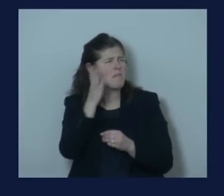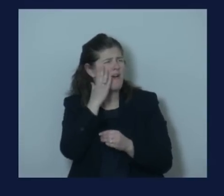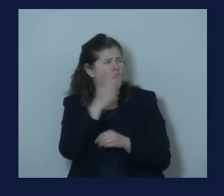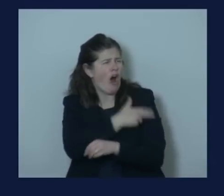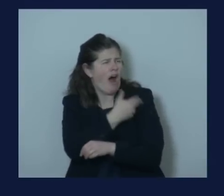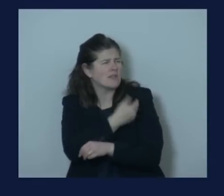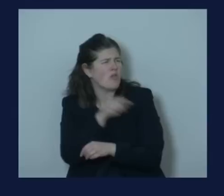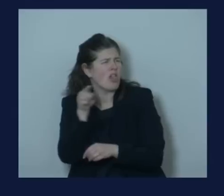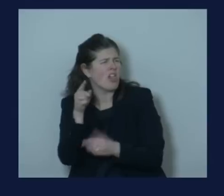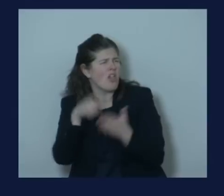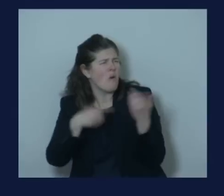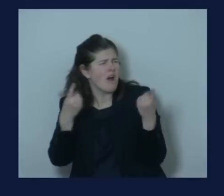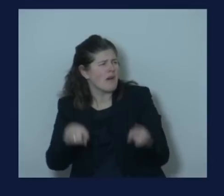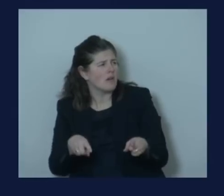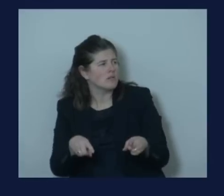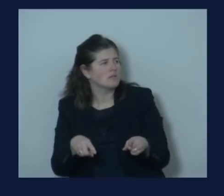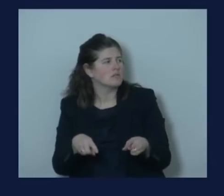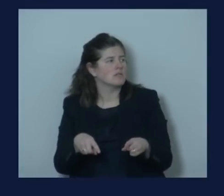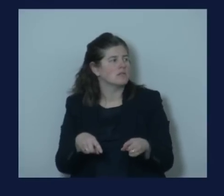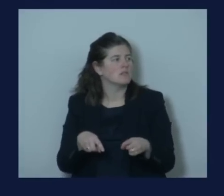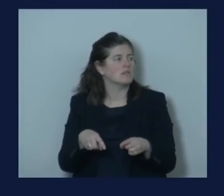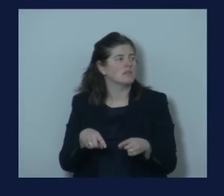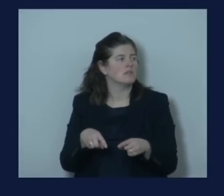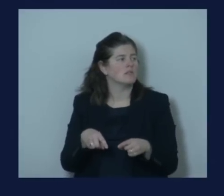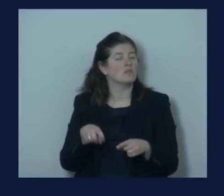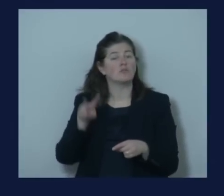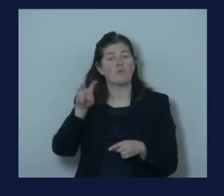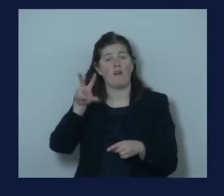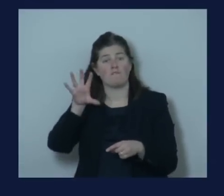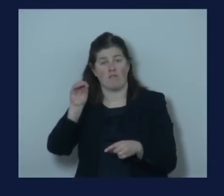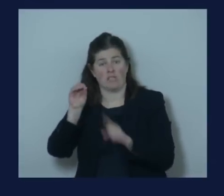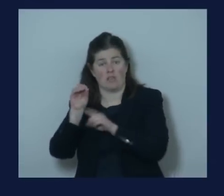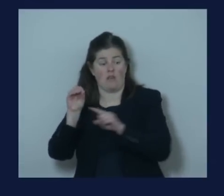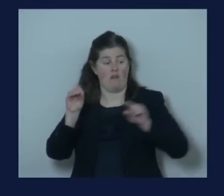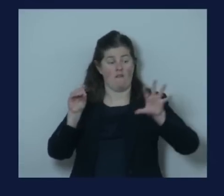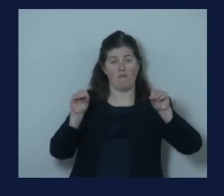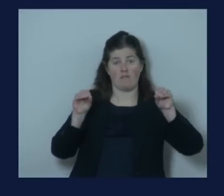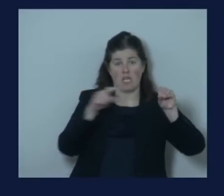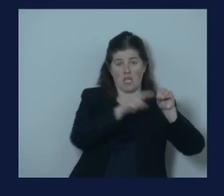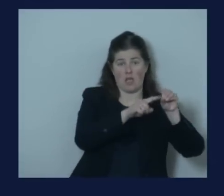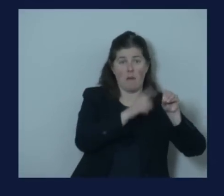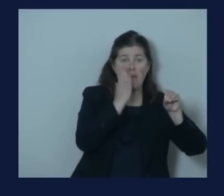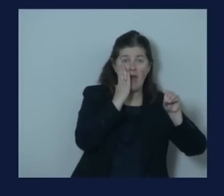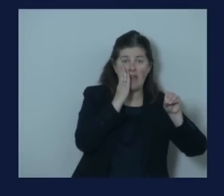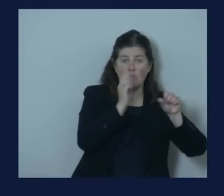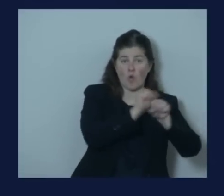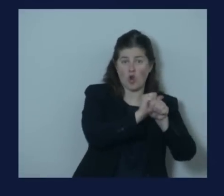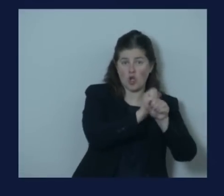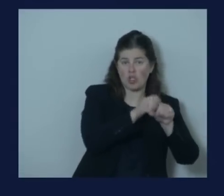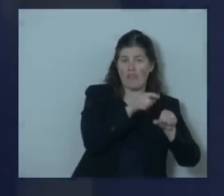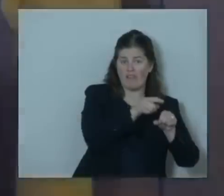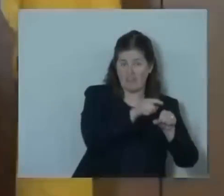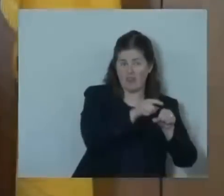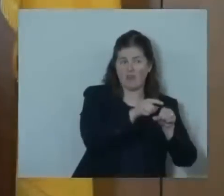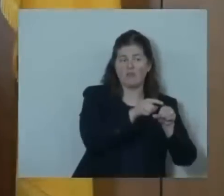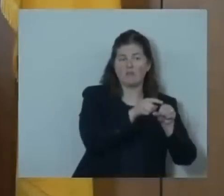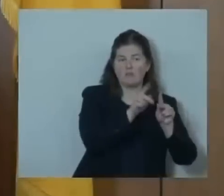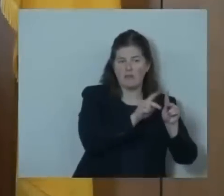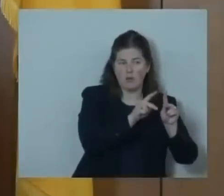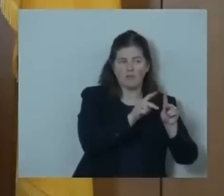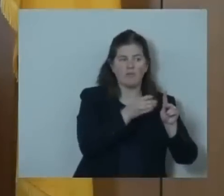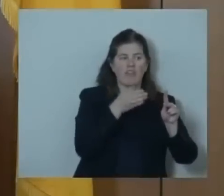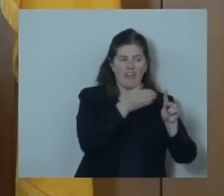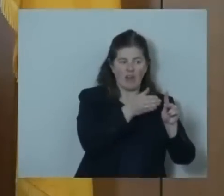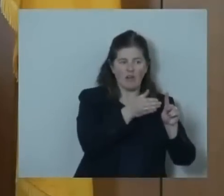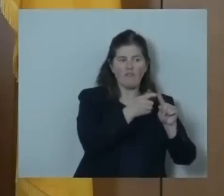hospital facility? Here, it's 250, 50 of those beds and personnel and all of the related pieces of equipment